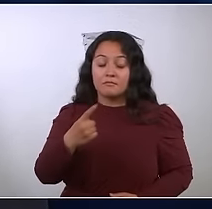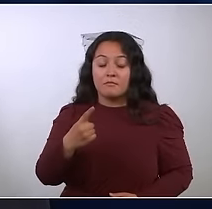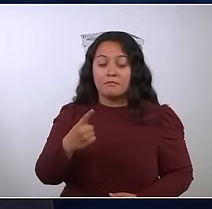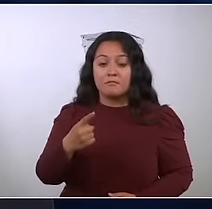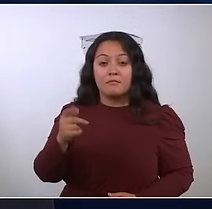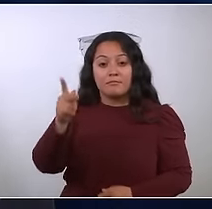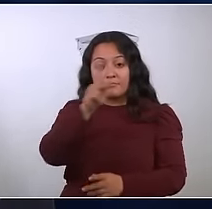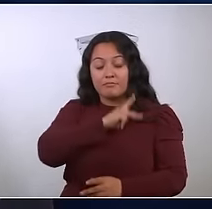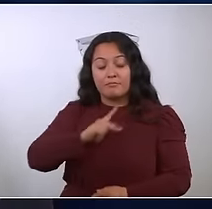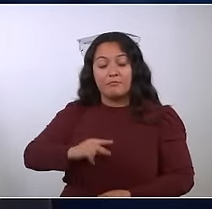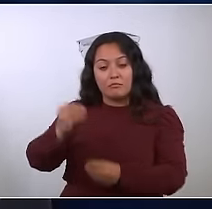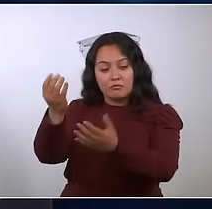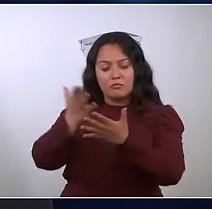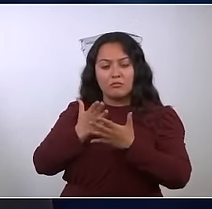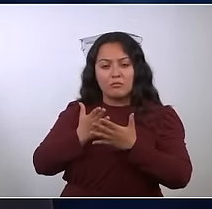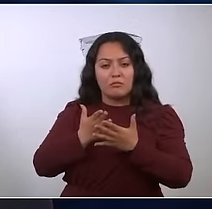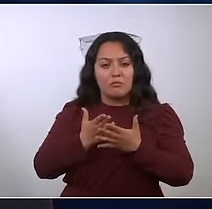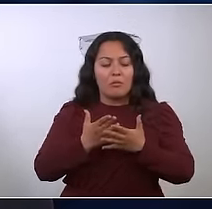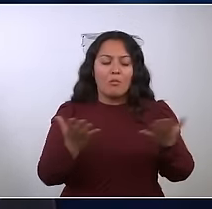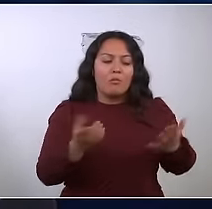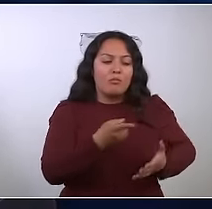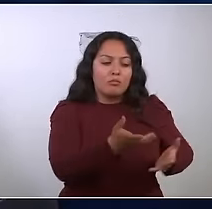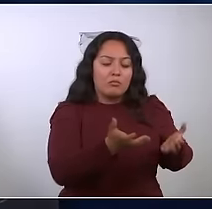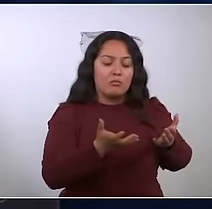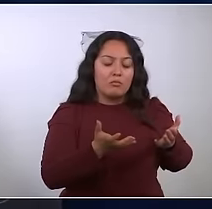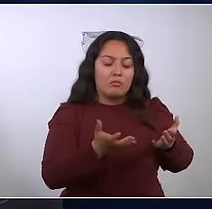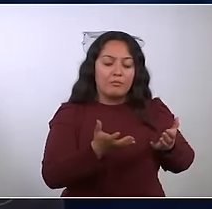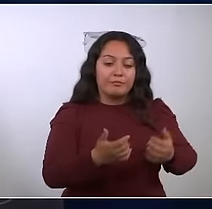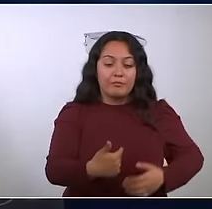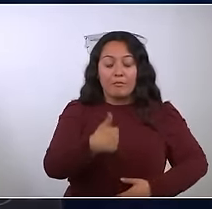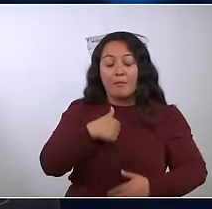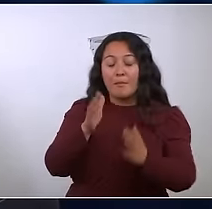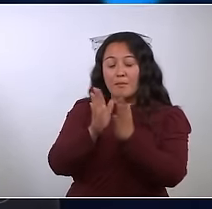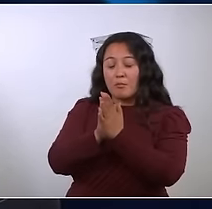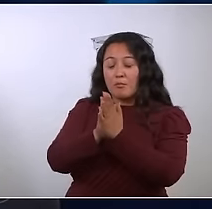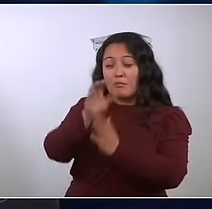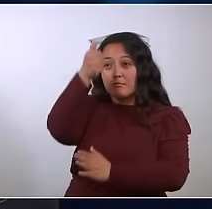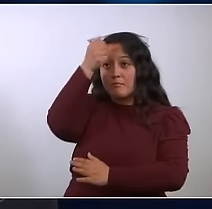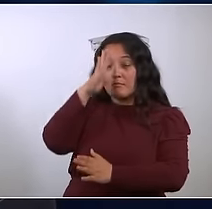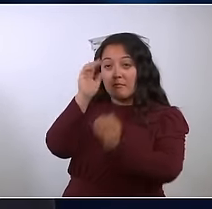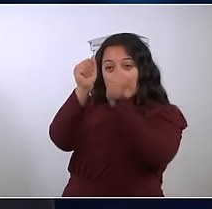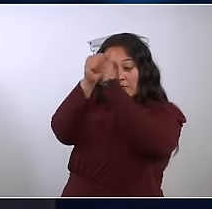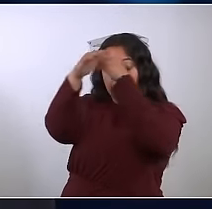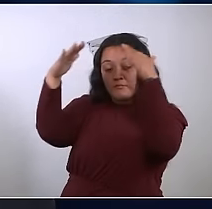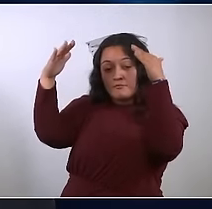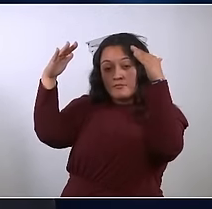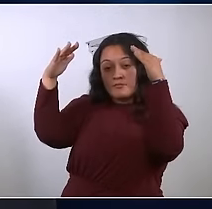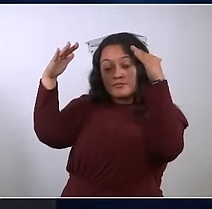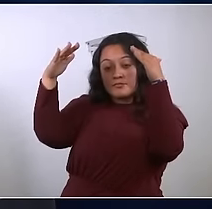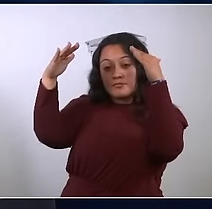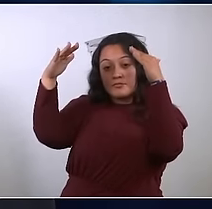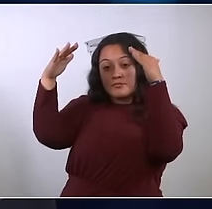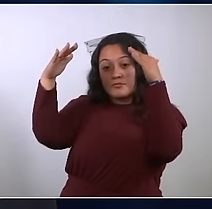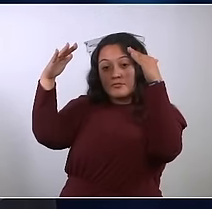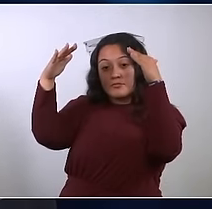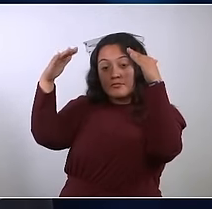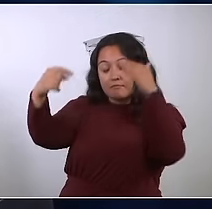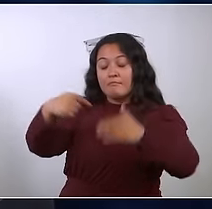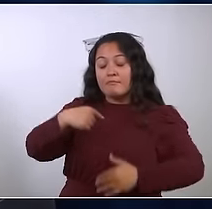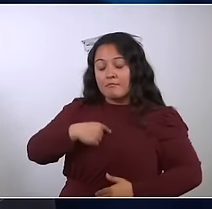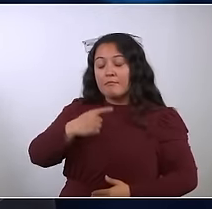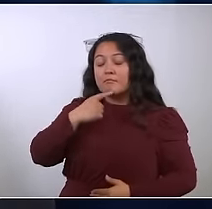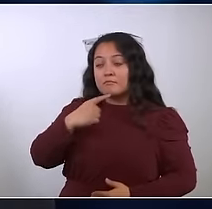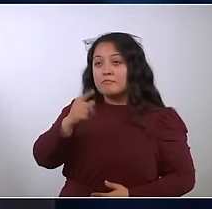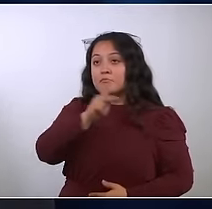rey. What is it that you want? ¿Qué cosa pides? Then I prayed to the God of heaven. Entonces oré al Dios de los cielos. And I answered to the king.